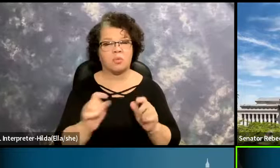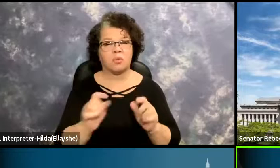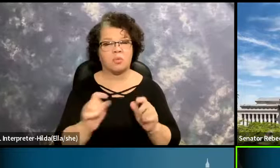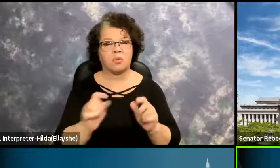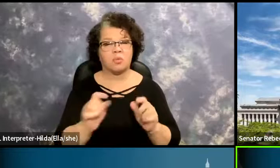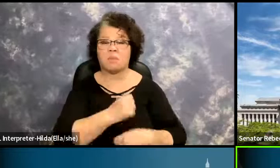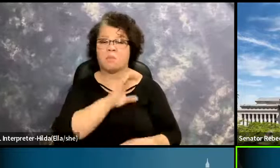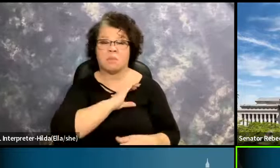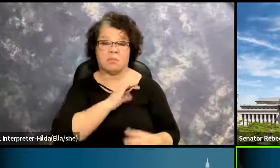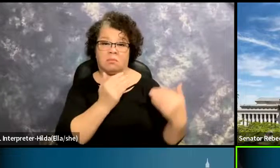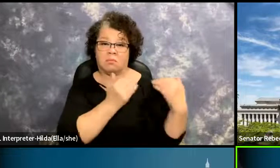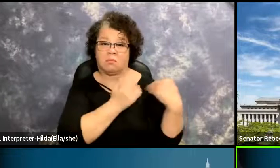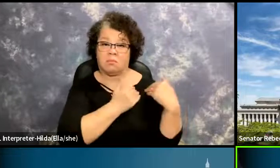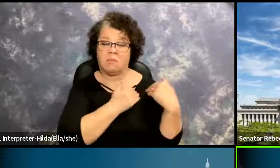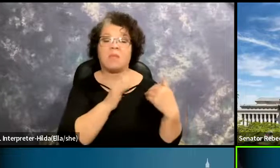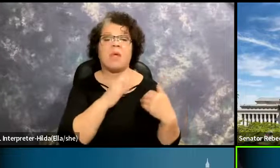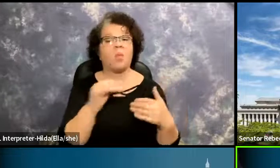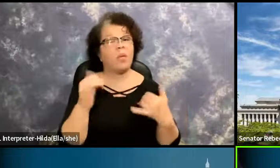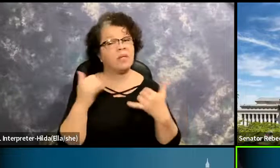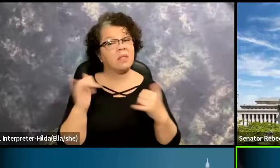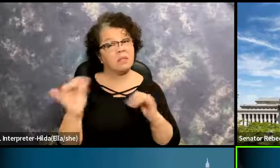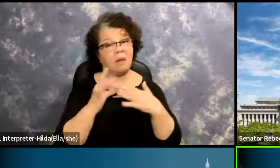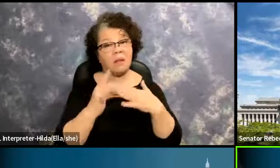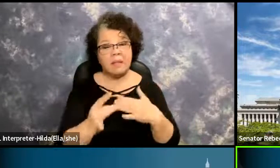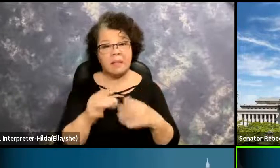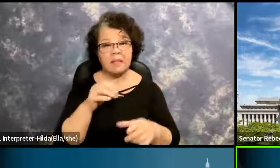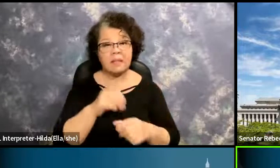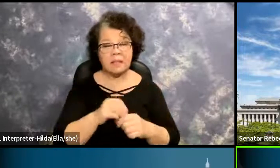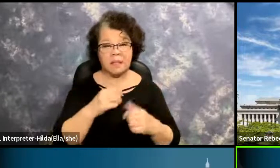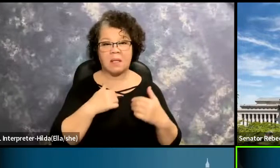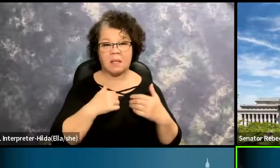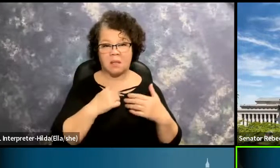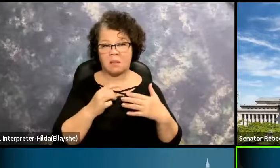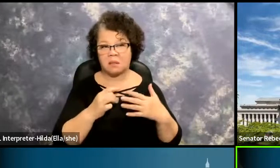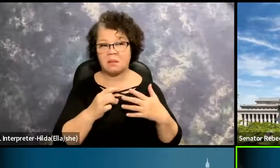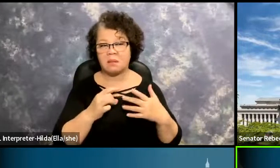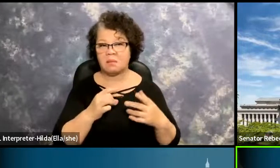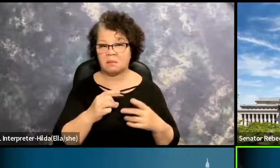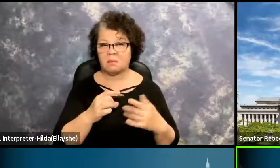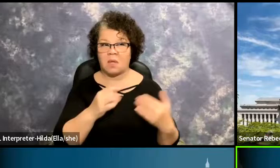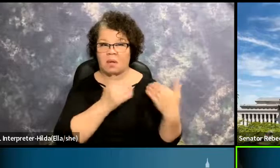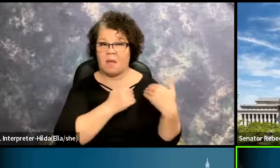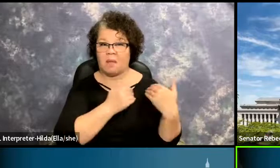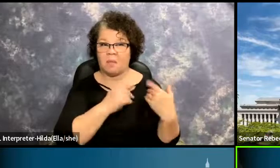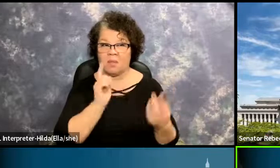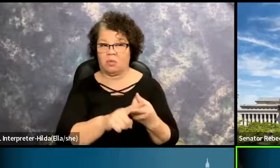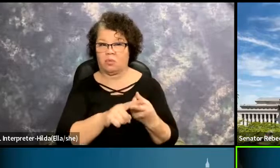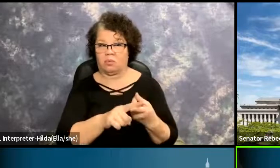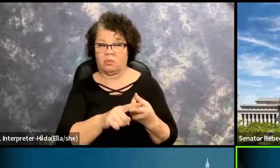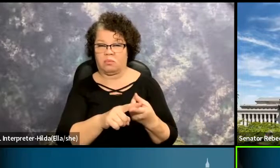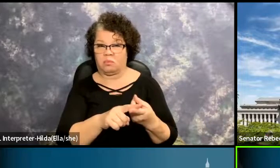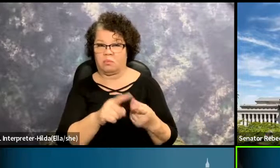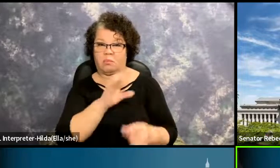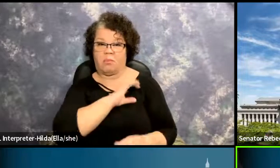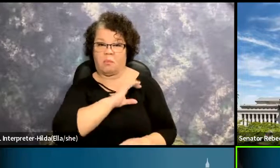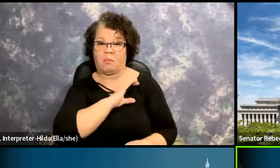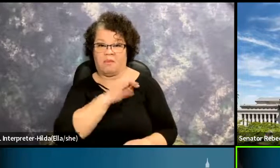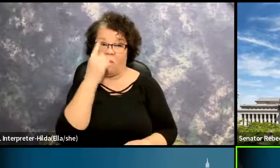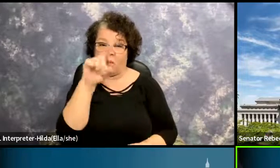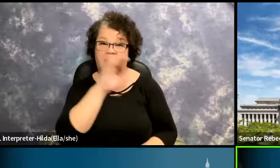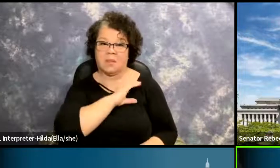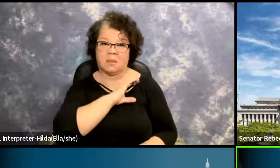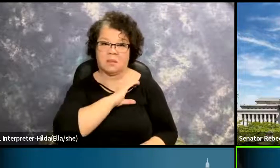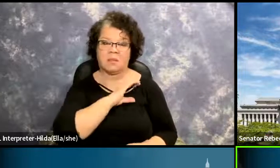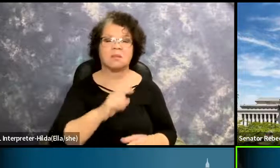we still lead in considerations of accountability. And this year, through interim of last year and this year, we also had